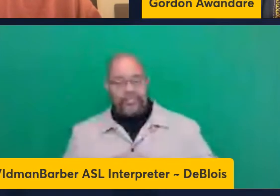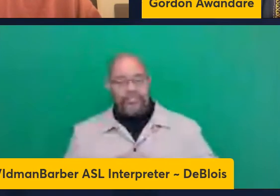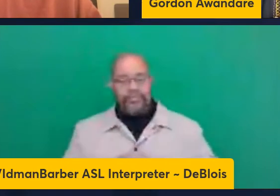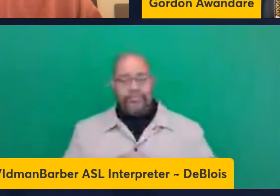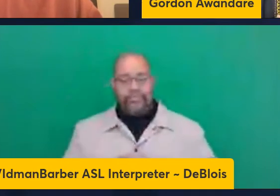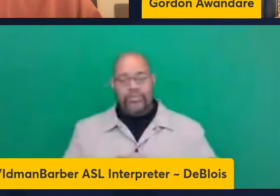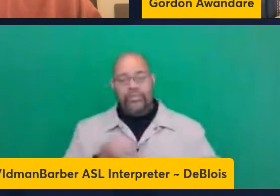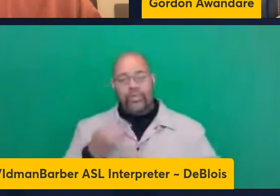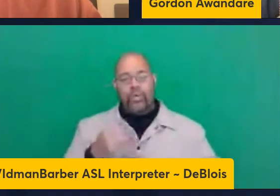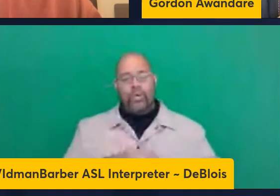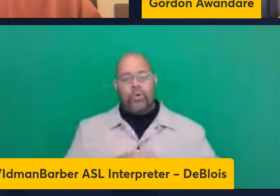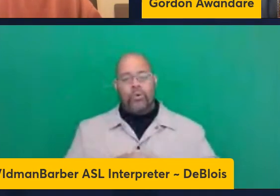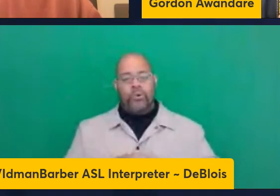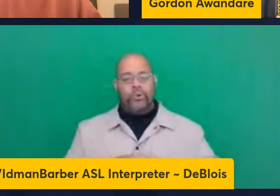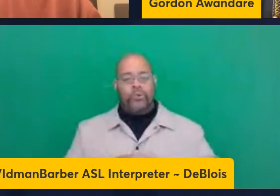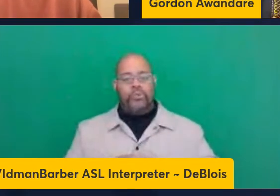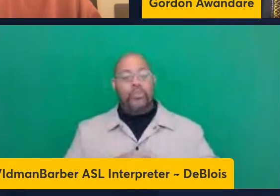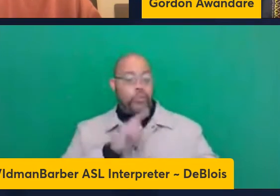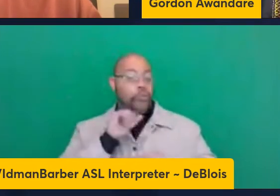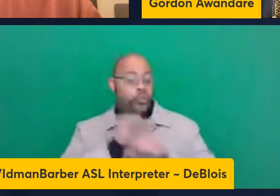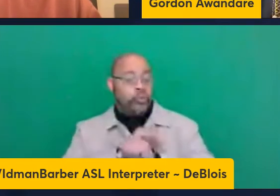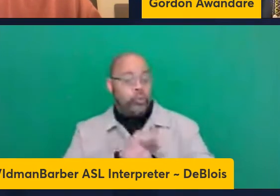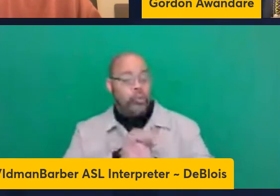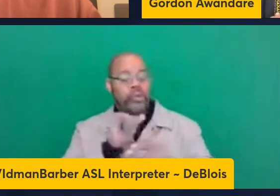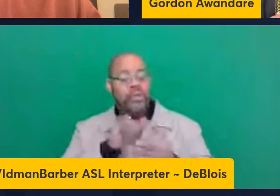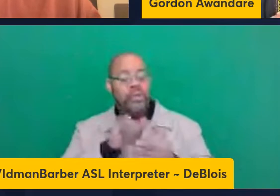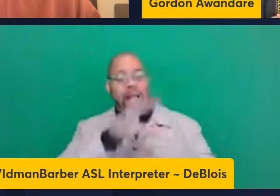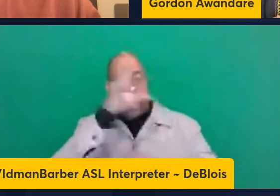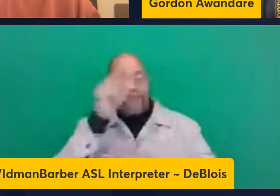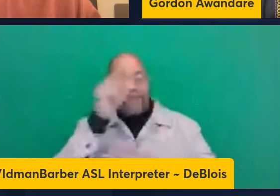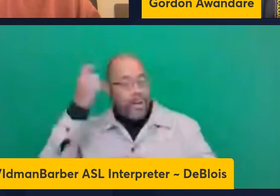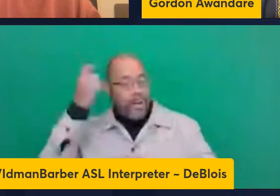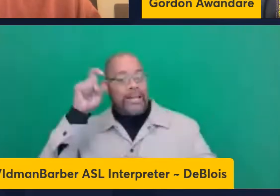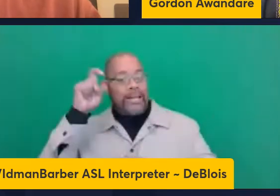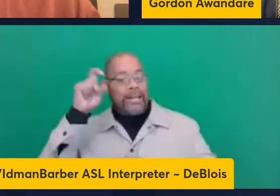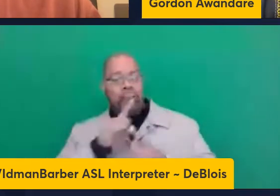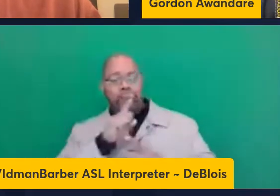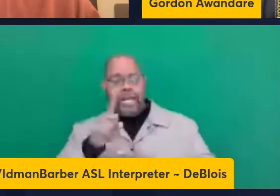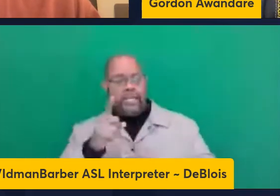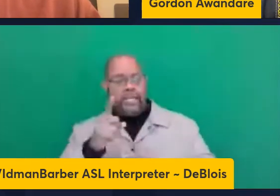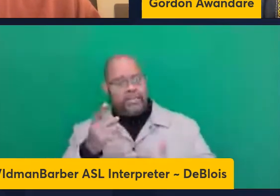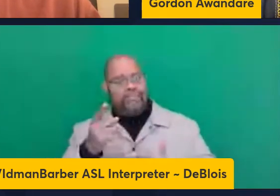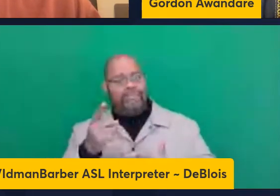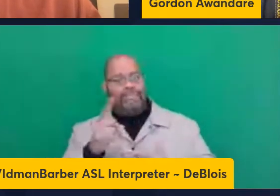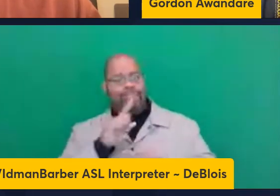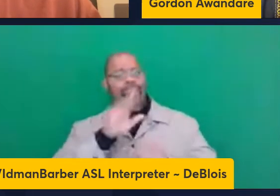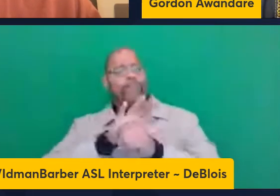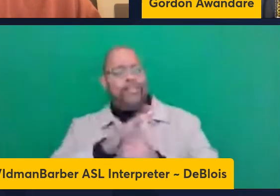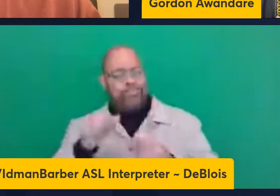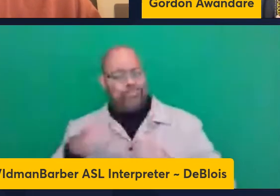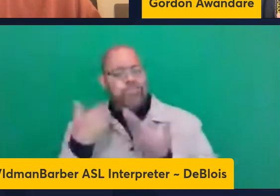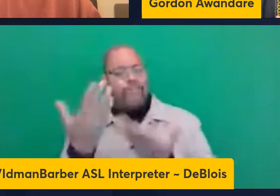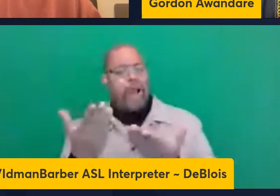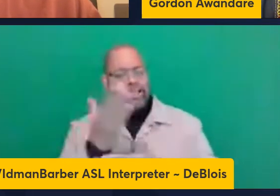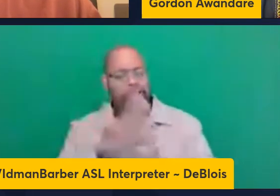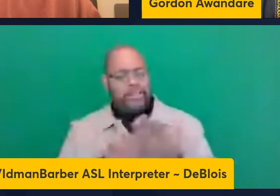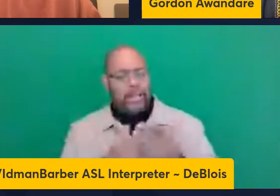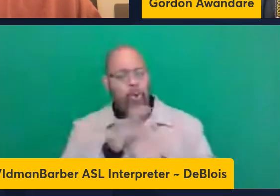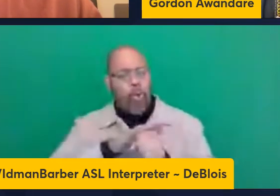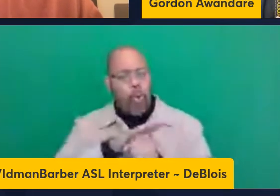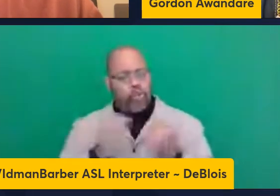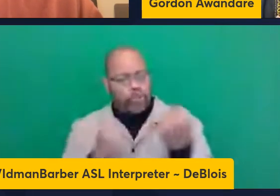So yes, it's true that African governments need to step up and provide some local